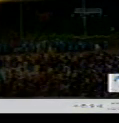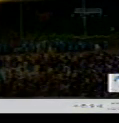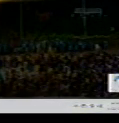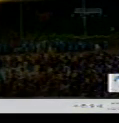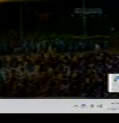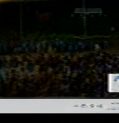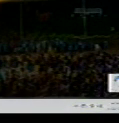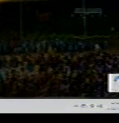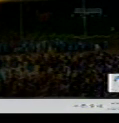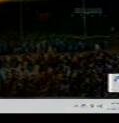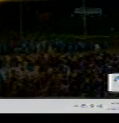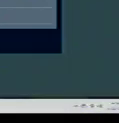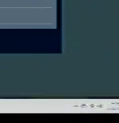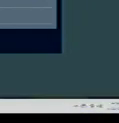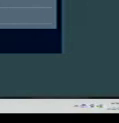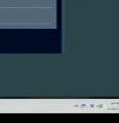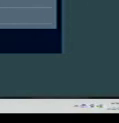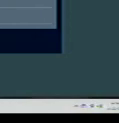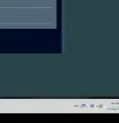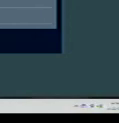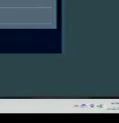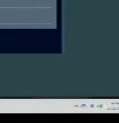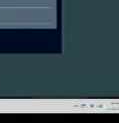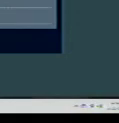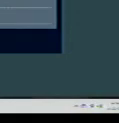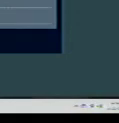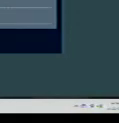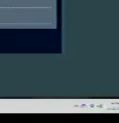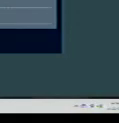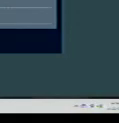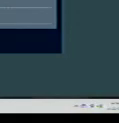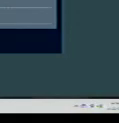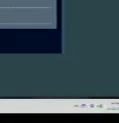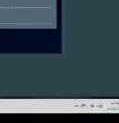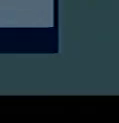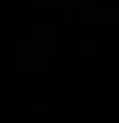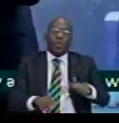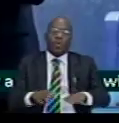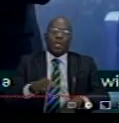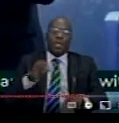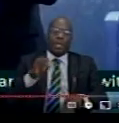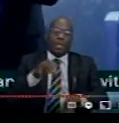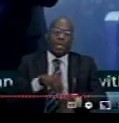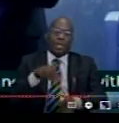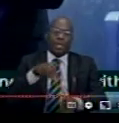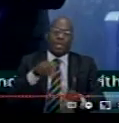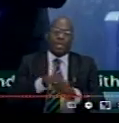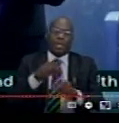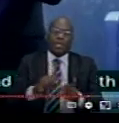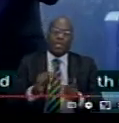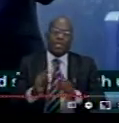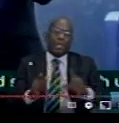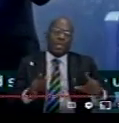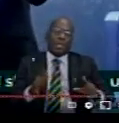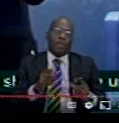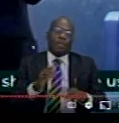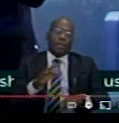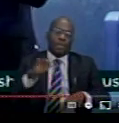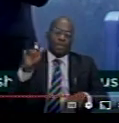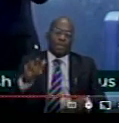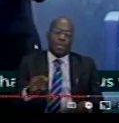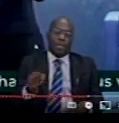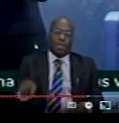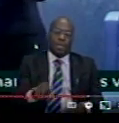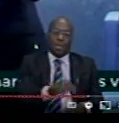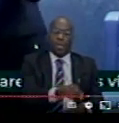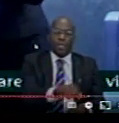noticed that something was crawling in her left leg. And by the grace of God, yesterday night, when the man of God was praying,